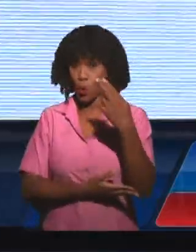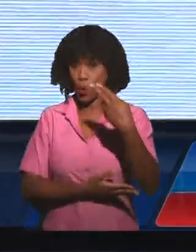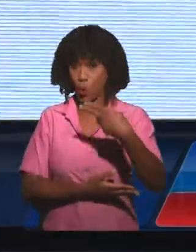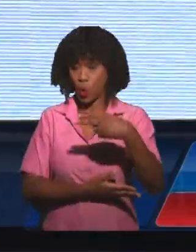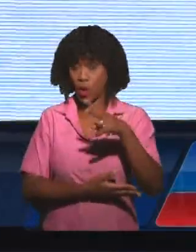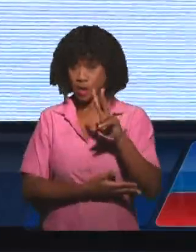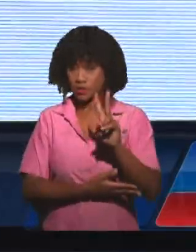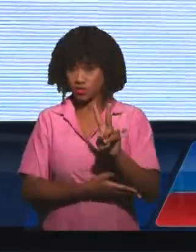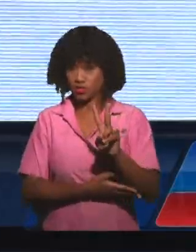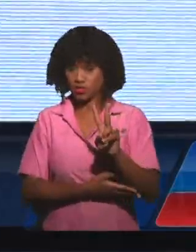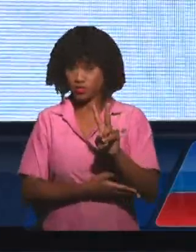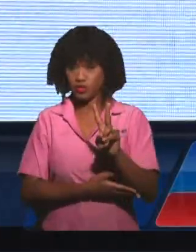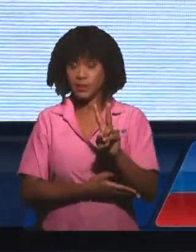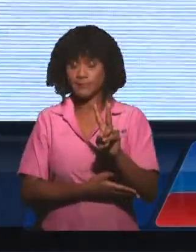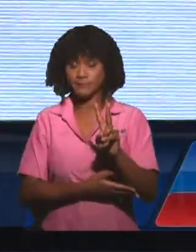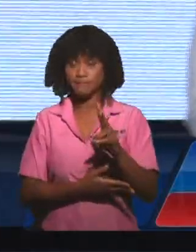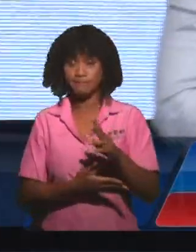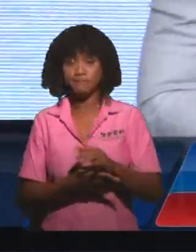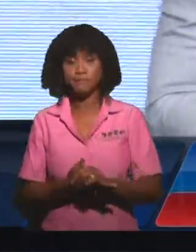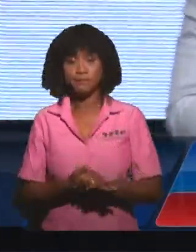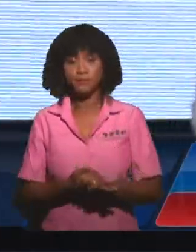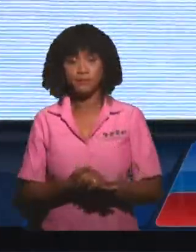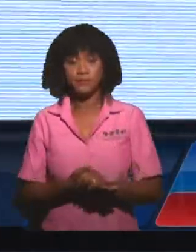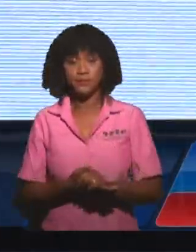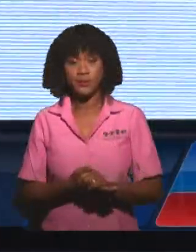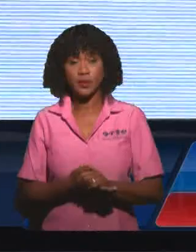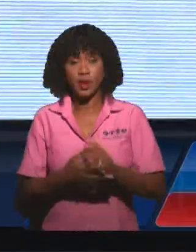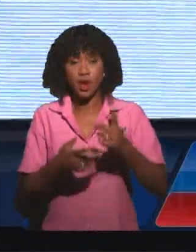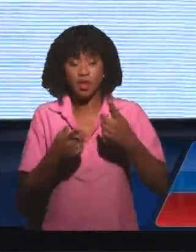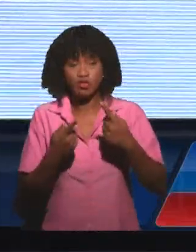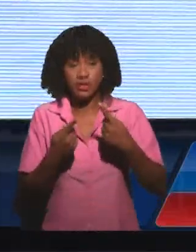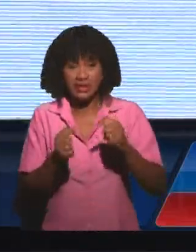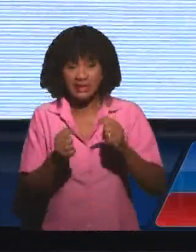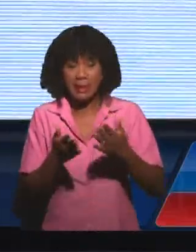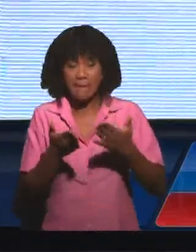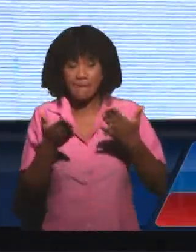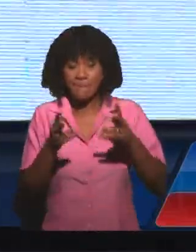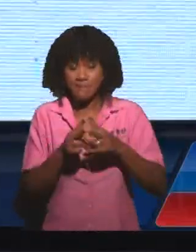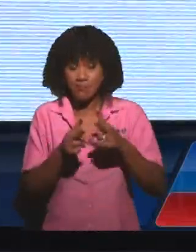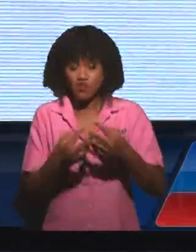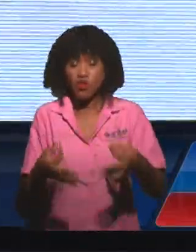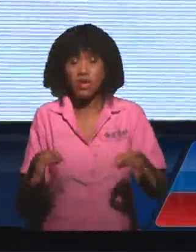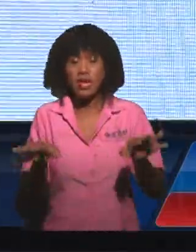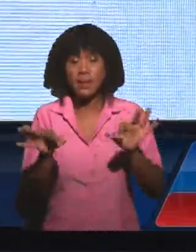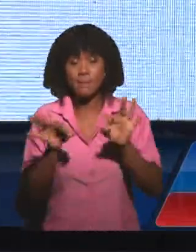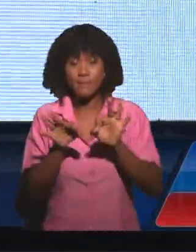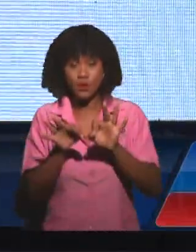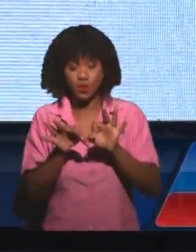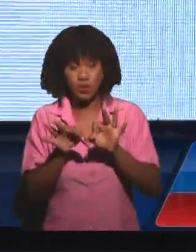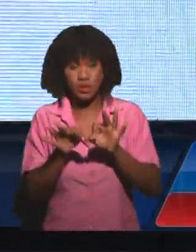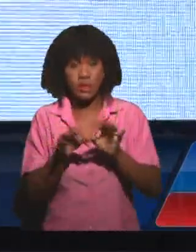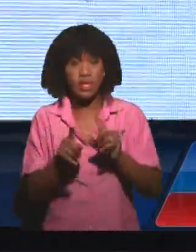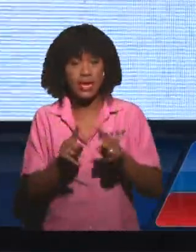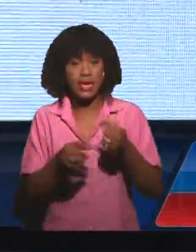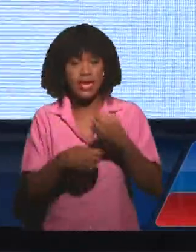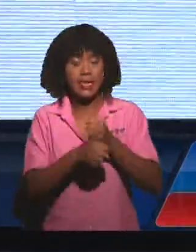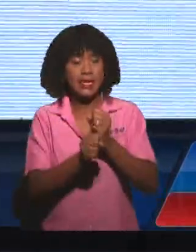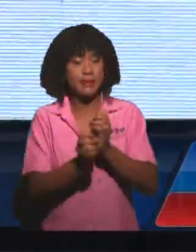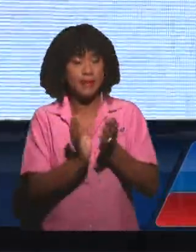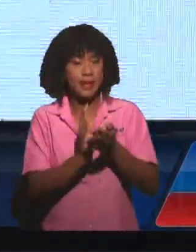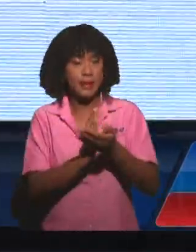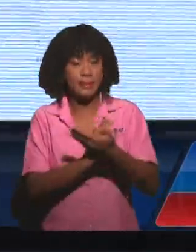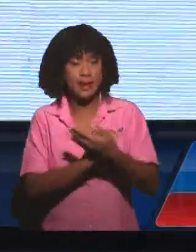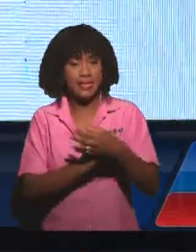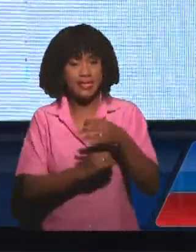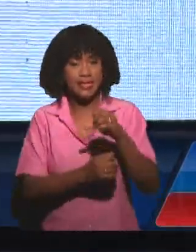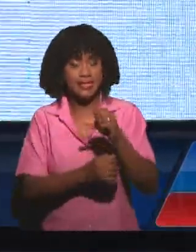expected to play a major role in our decarbonization efforts, right? Similar to gray hydrogen, it's produced by the